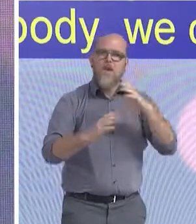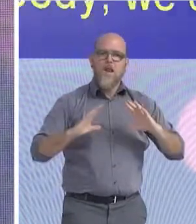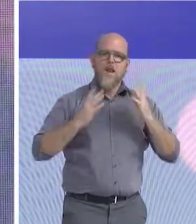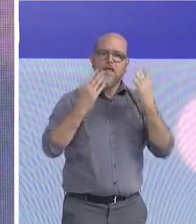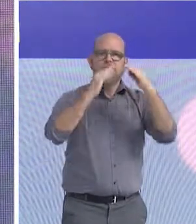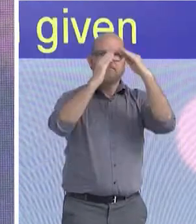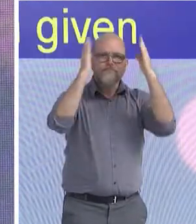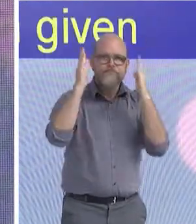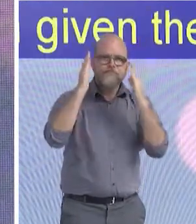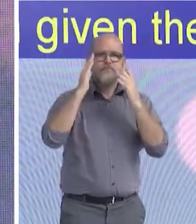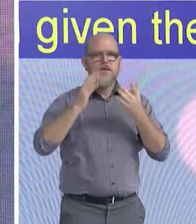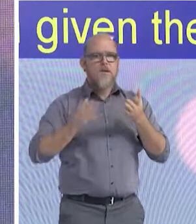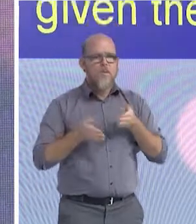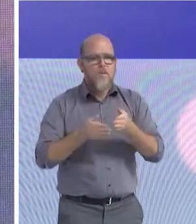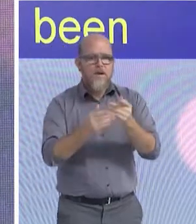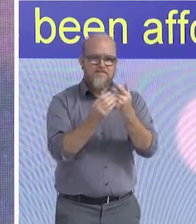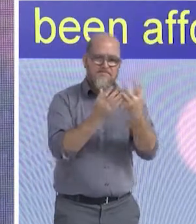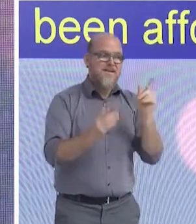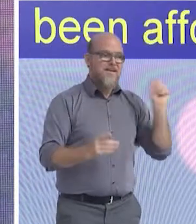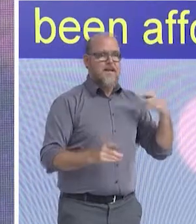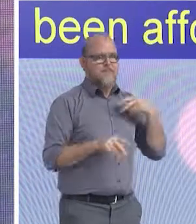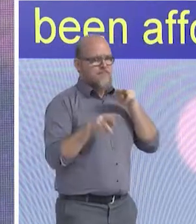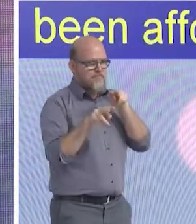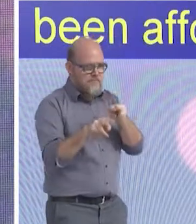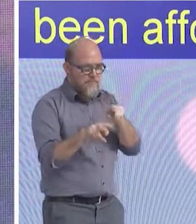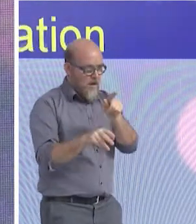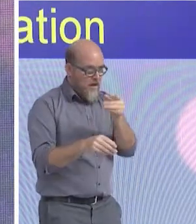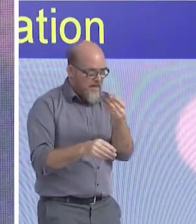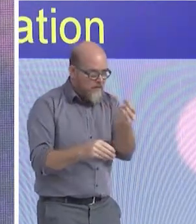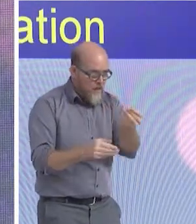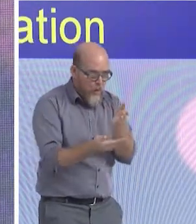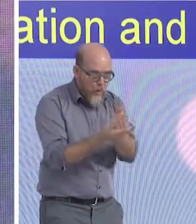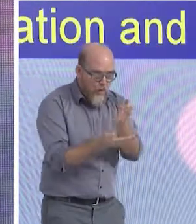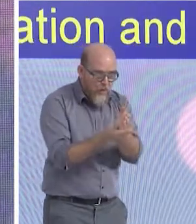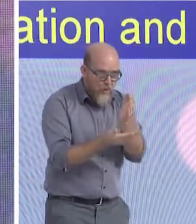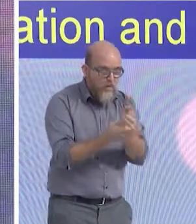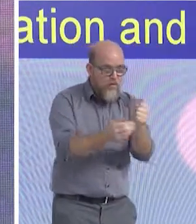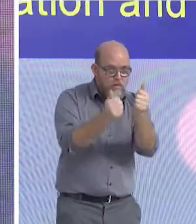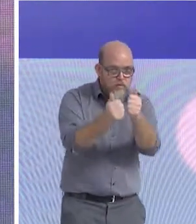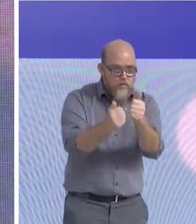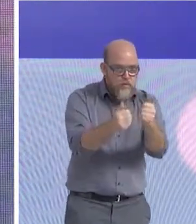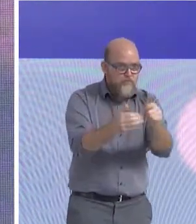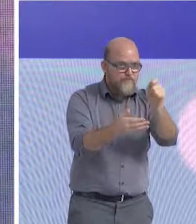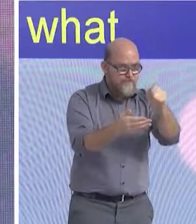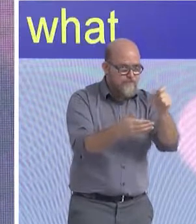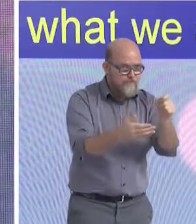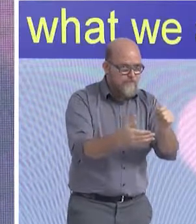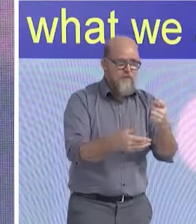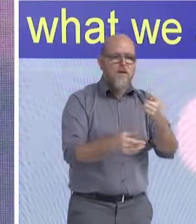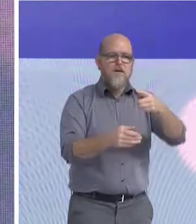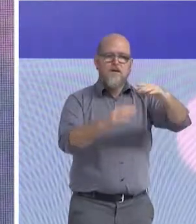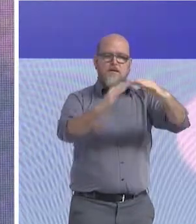know, afforded good administration and all of that. But really what we are giving to them is their human